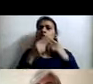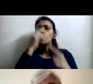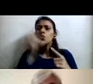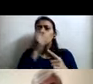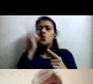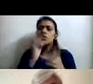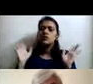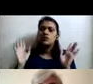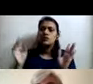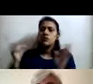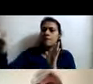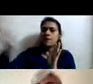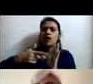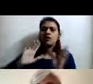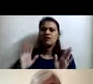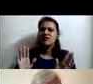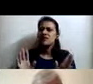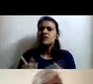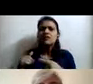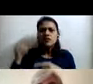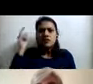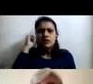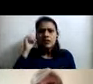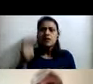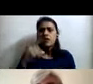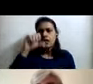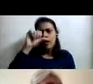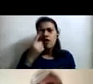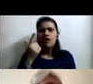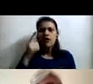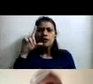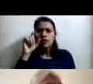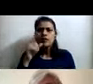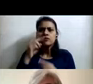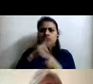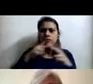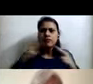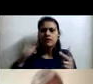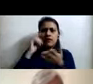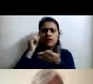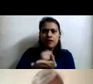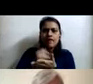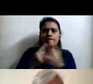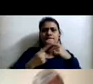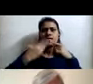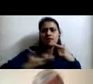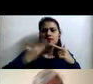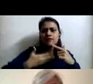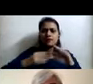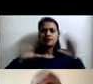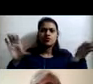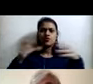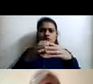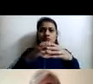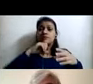a try and we created a network of nine or ten trails and we trained up these youngsters and